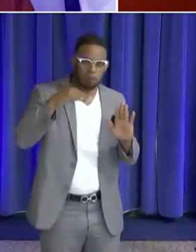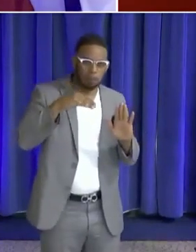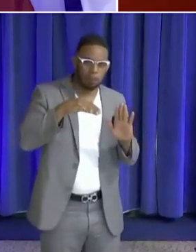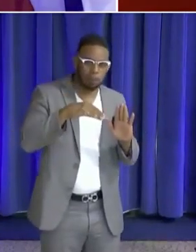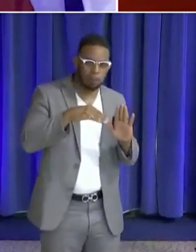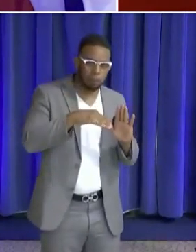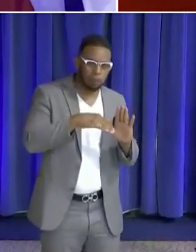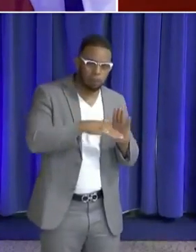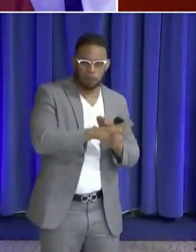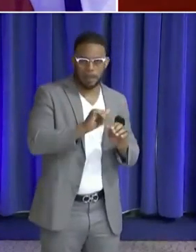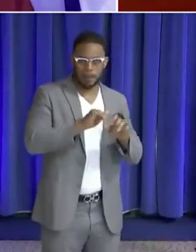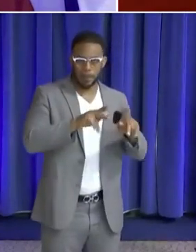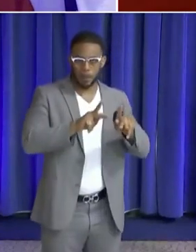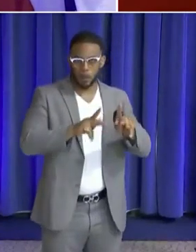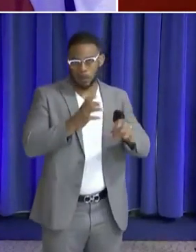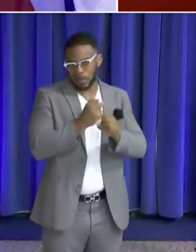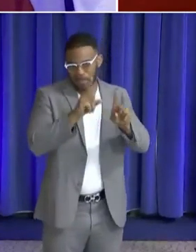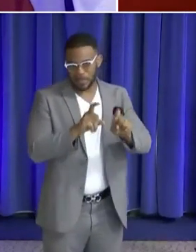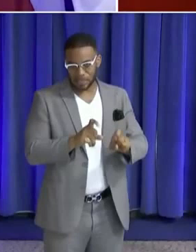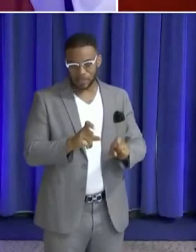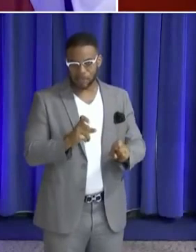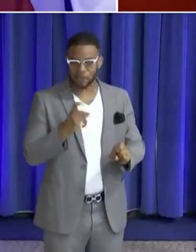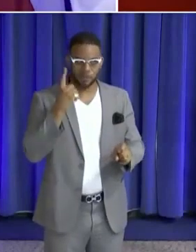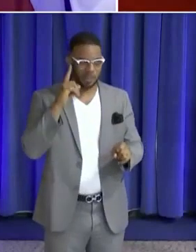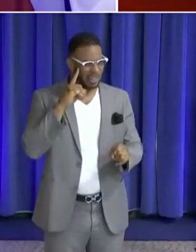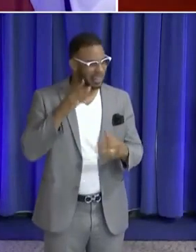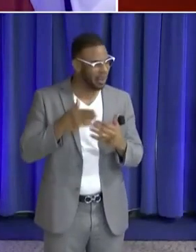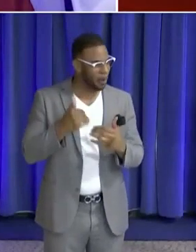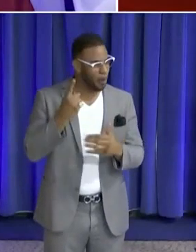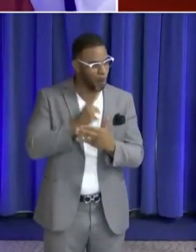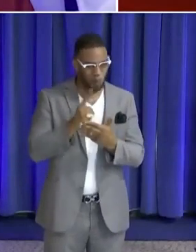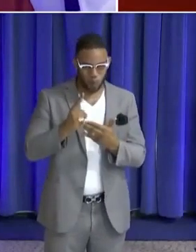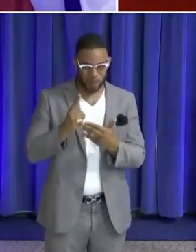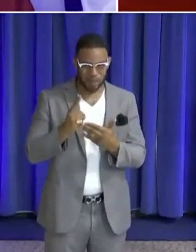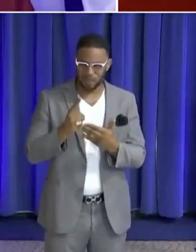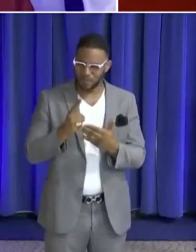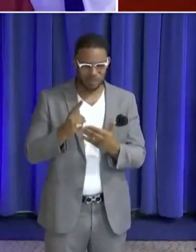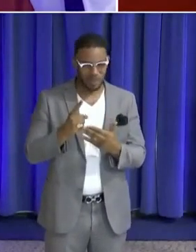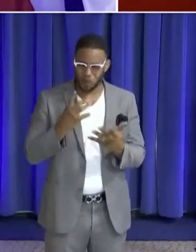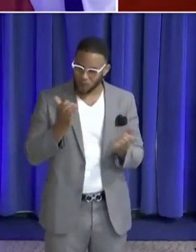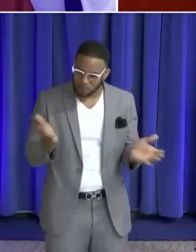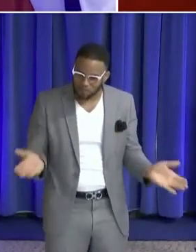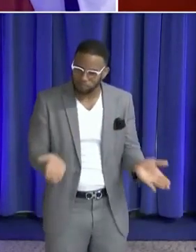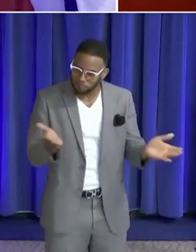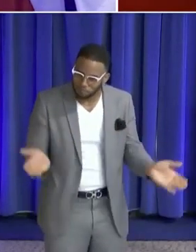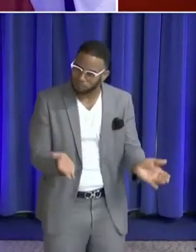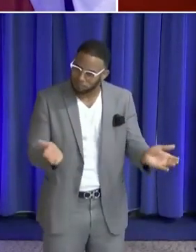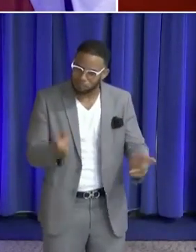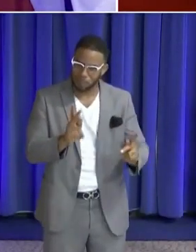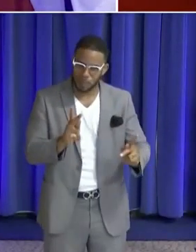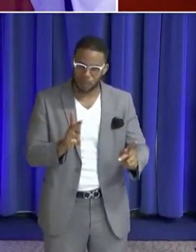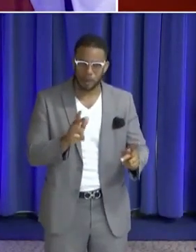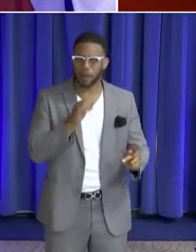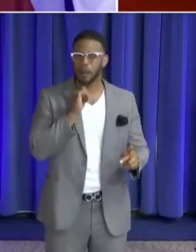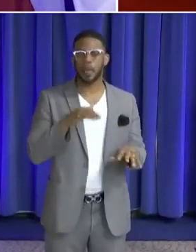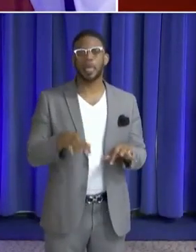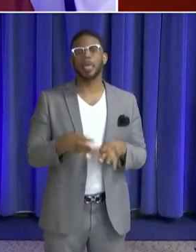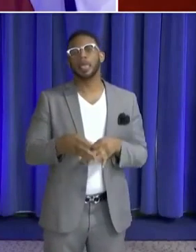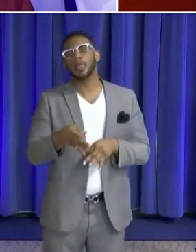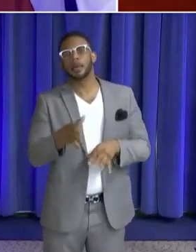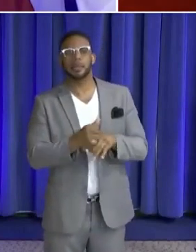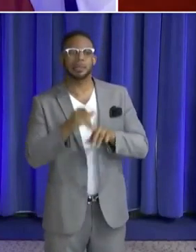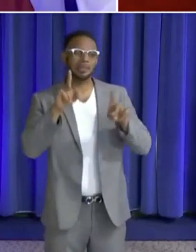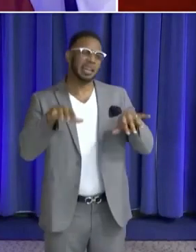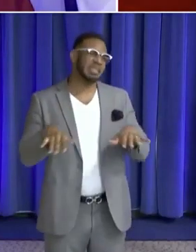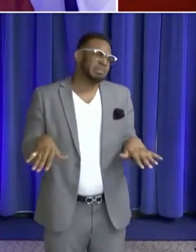to get tests for, I think, almost a week. So we want to make sure that people are not delaying getting